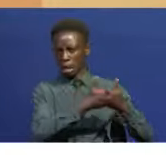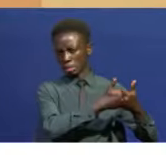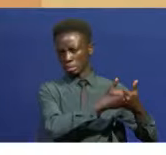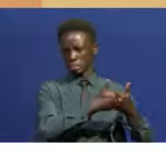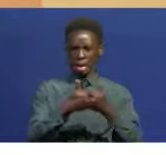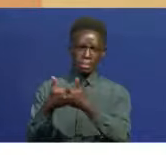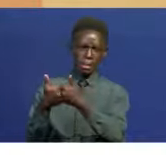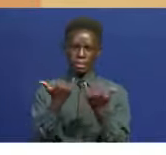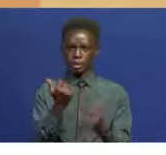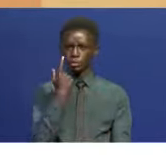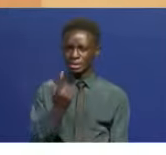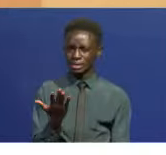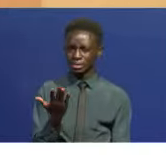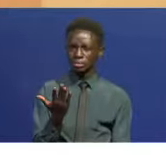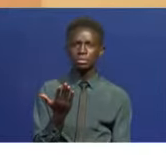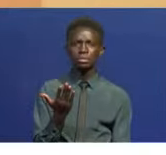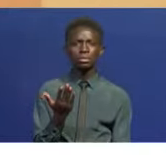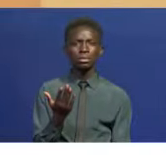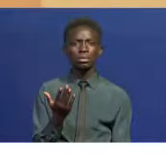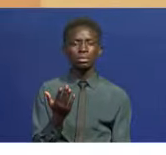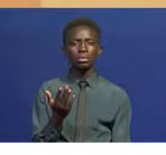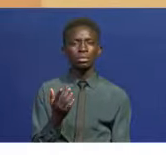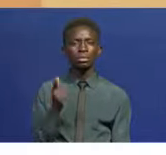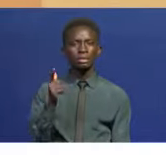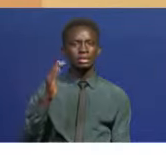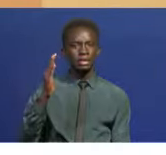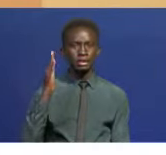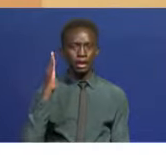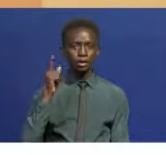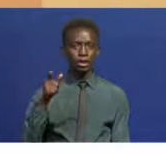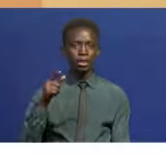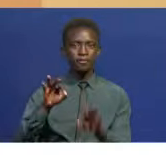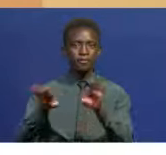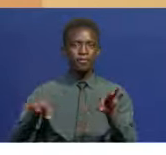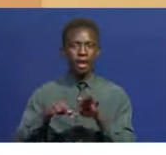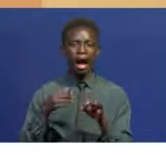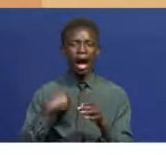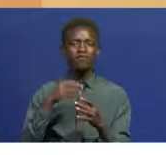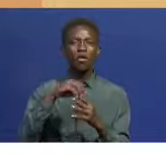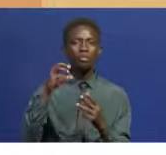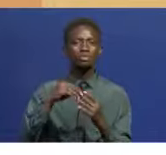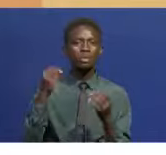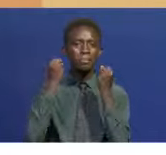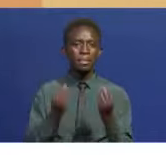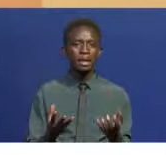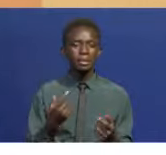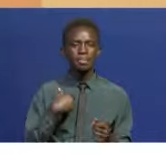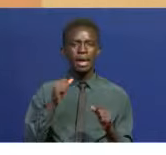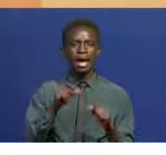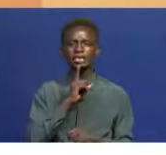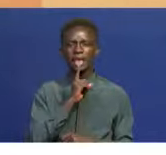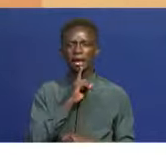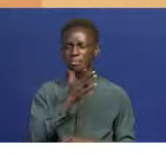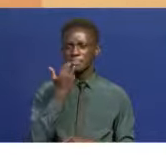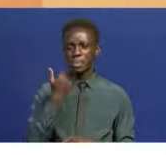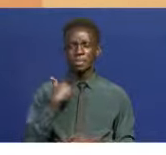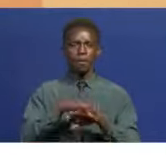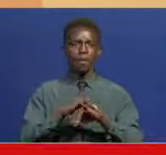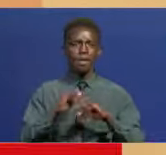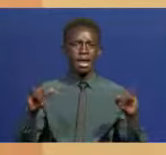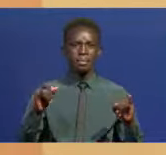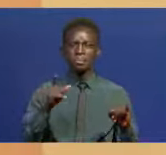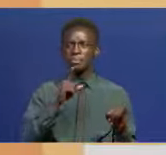will find that the field of security has so many options. Very many options. Like my brother said, I would go for e-security and say, I don't want